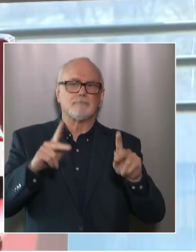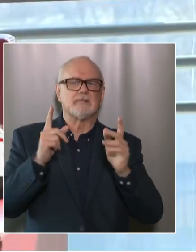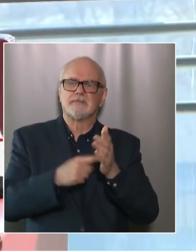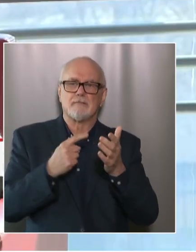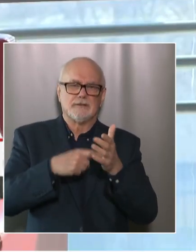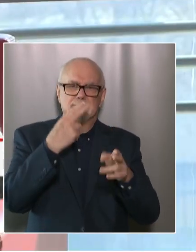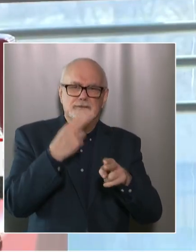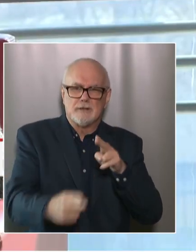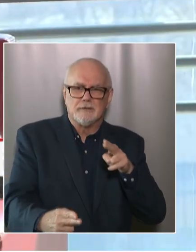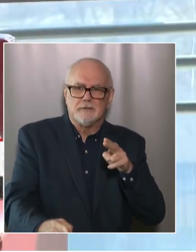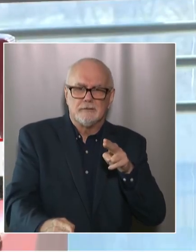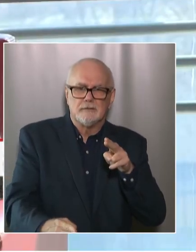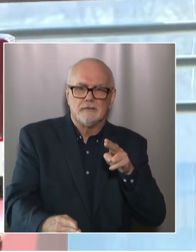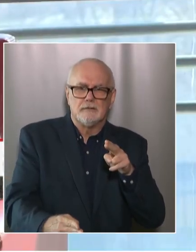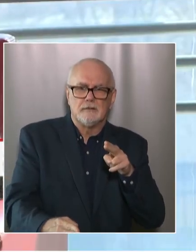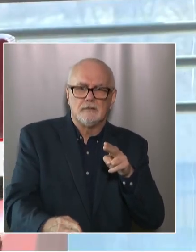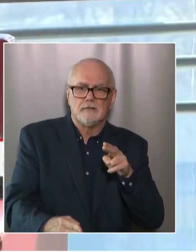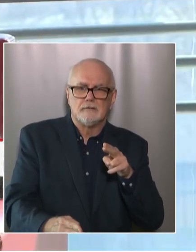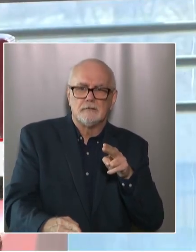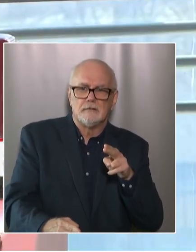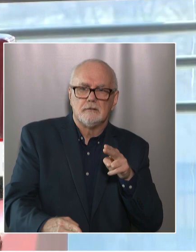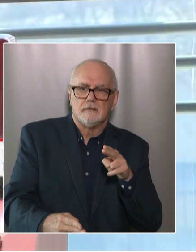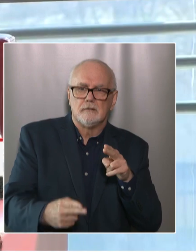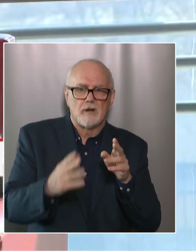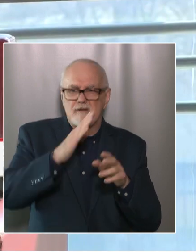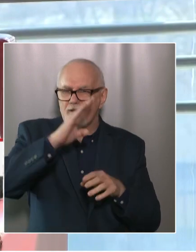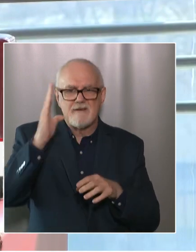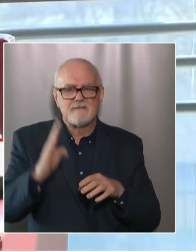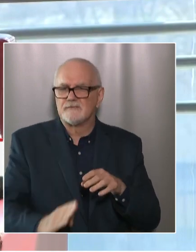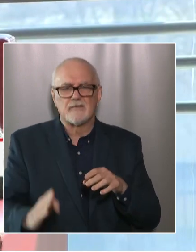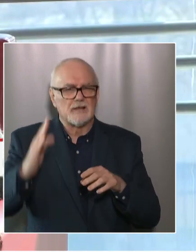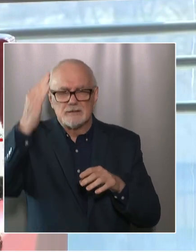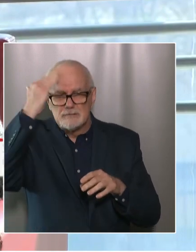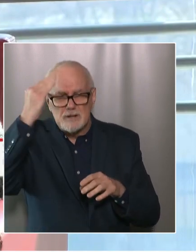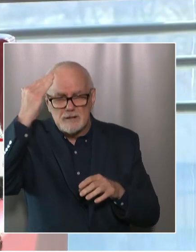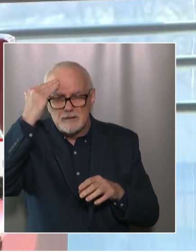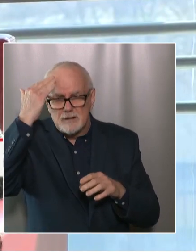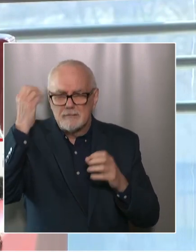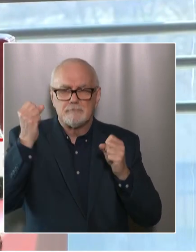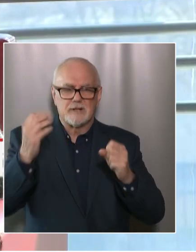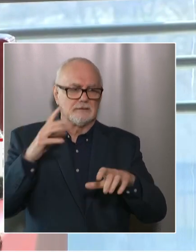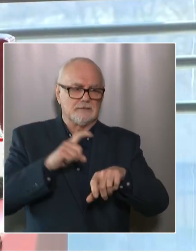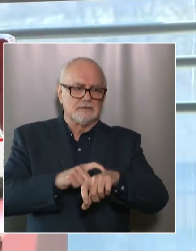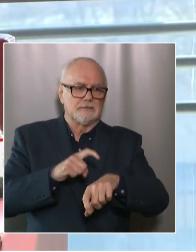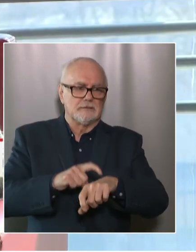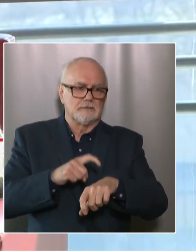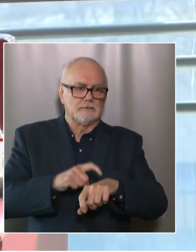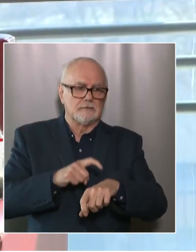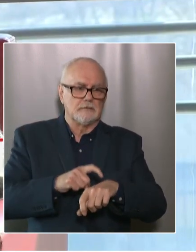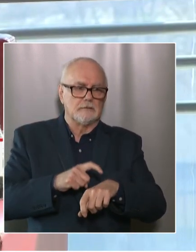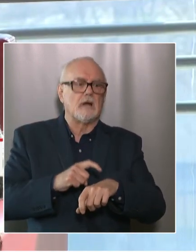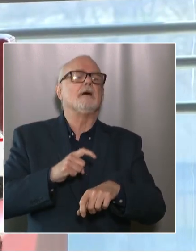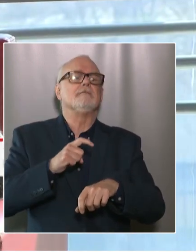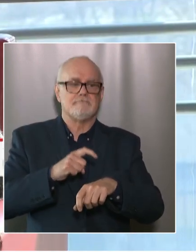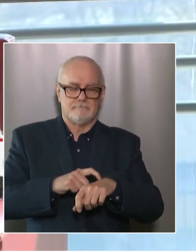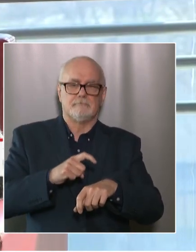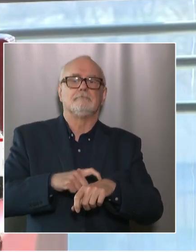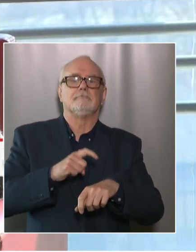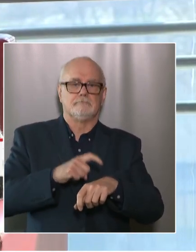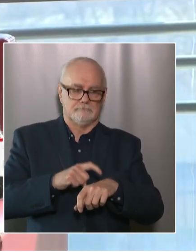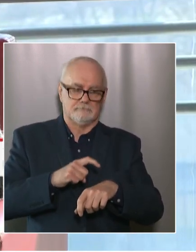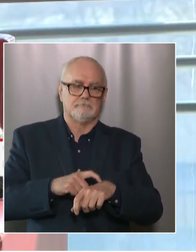how long it stays open. So regardless of what you're working on, recognize when the window's